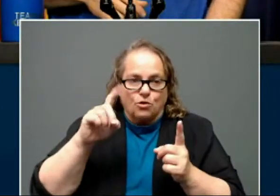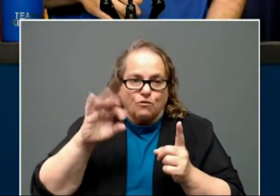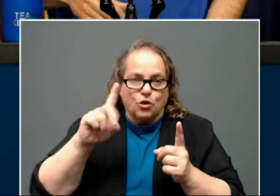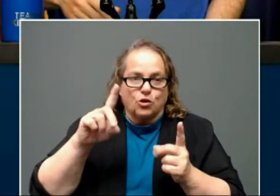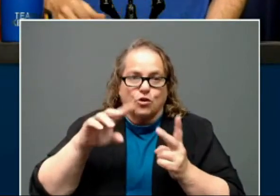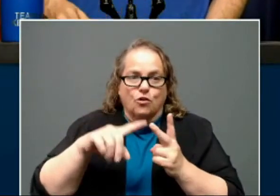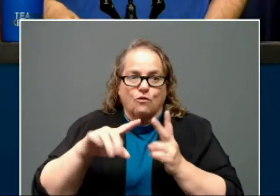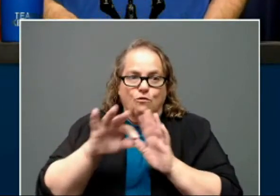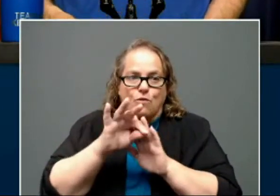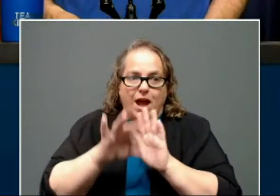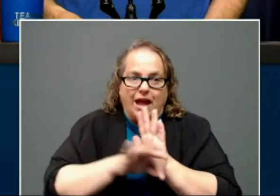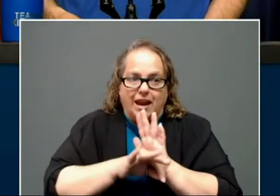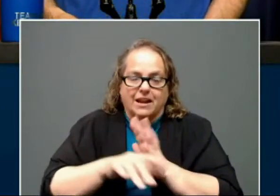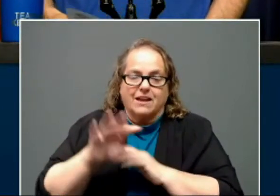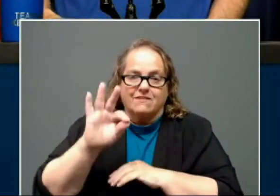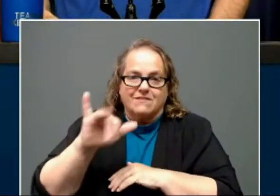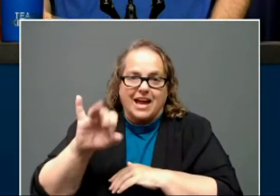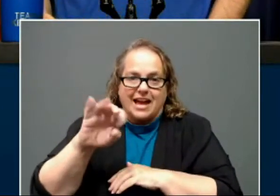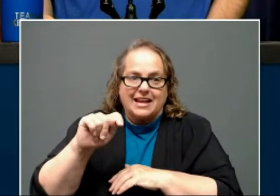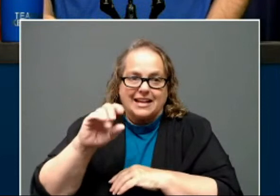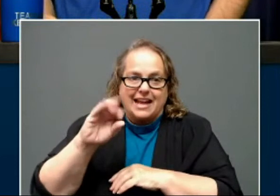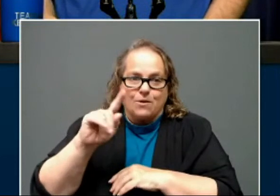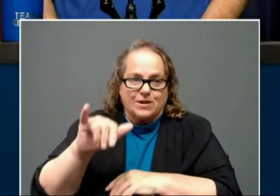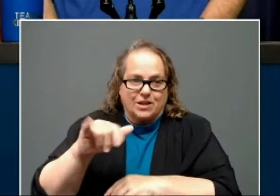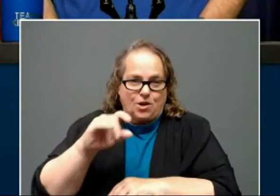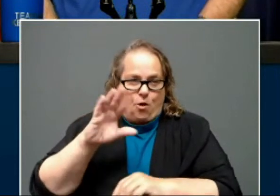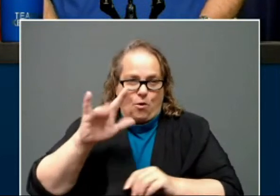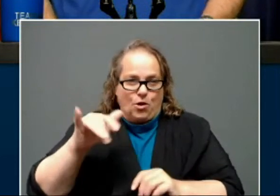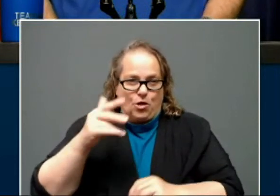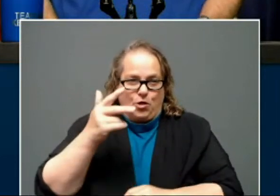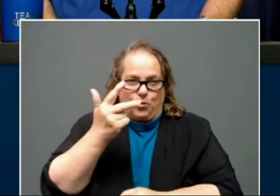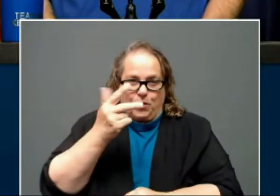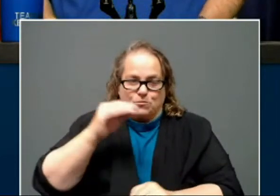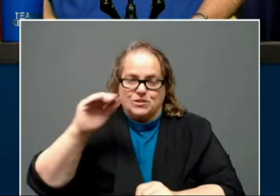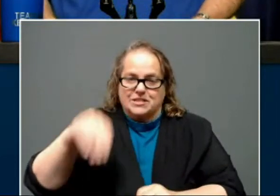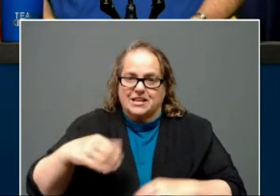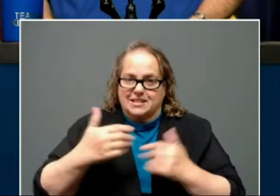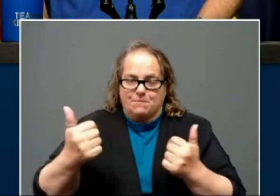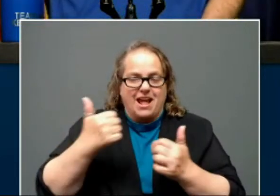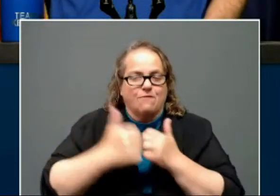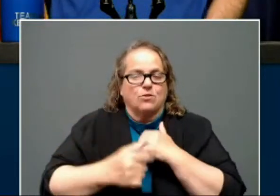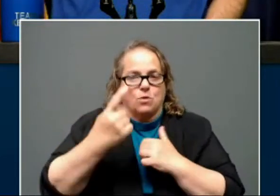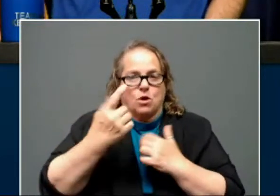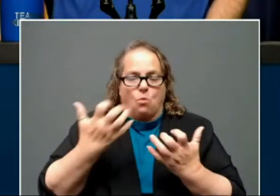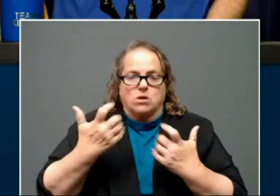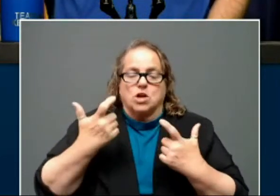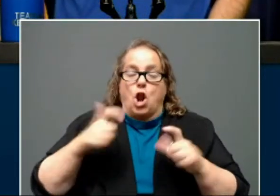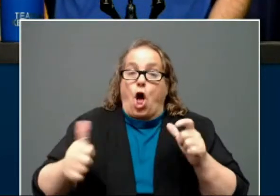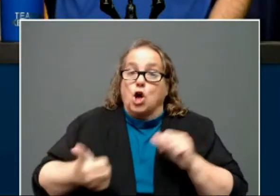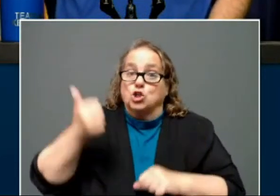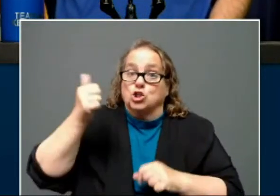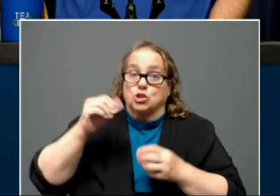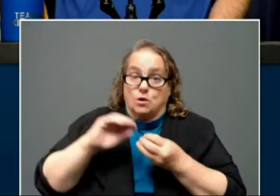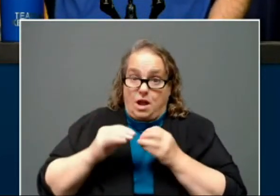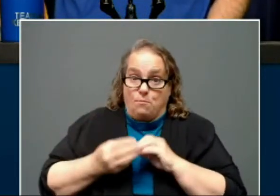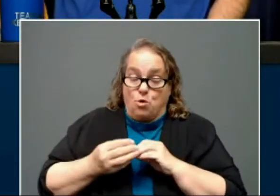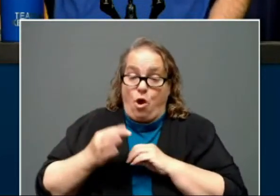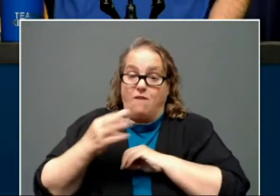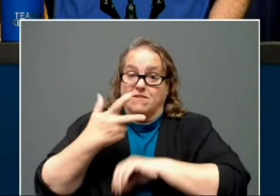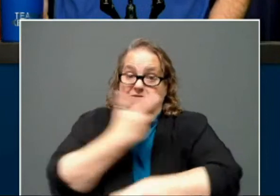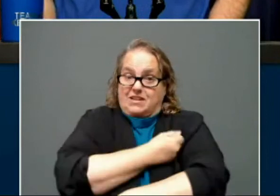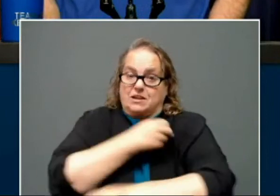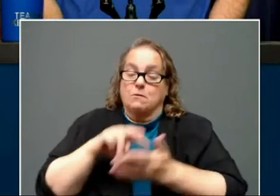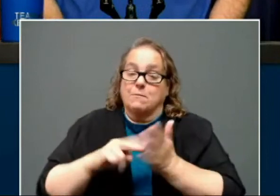know everybody wants to have the largest percentage of people vaccinated because it means that your counties are amongst